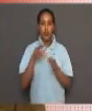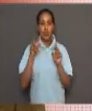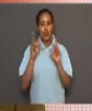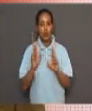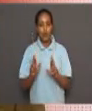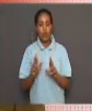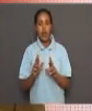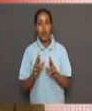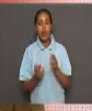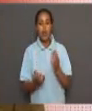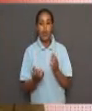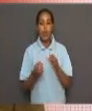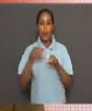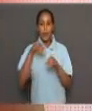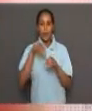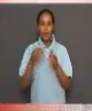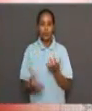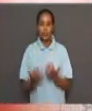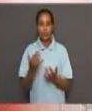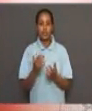normal combustion front.